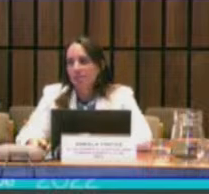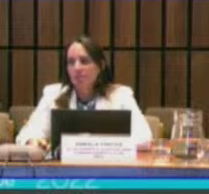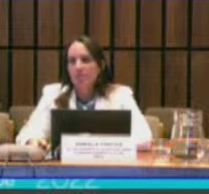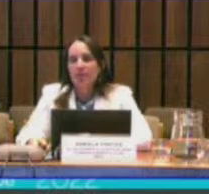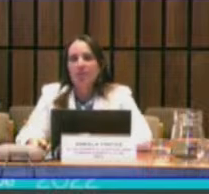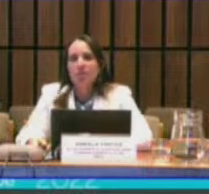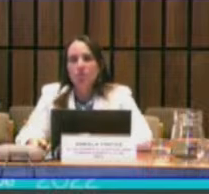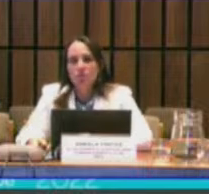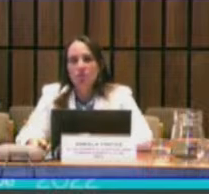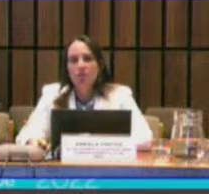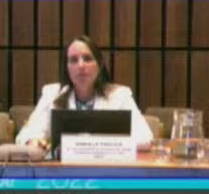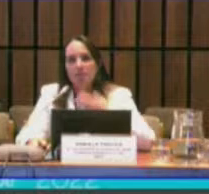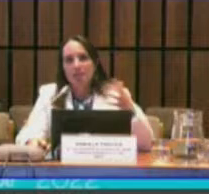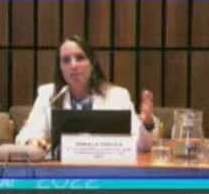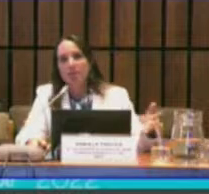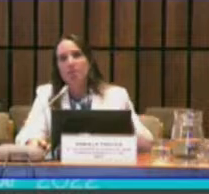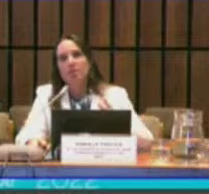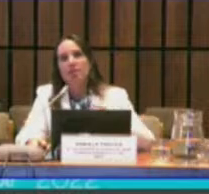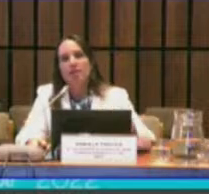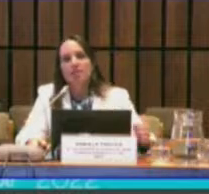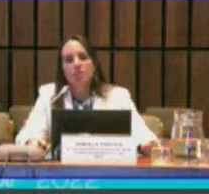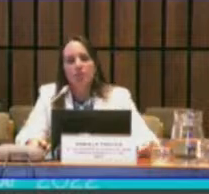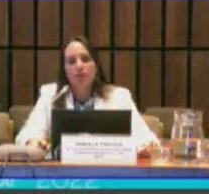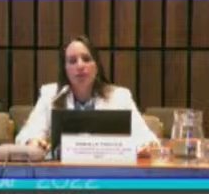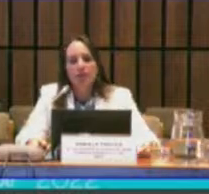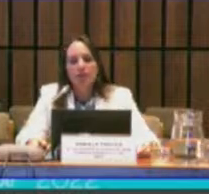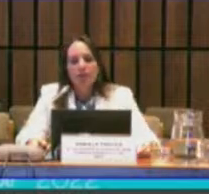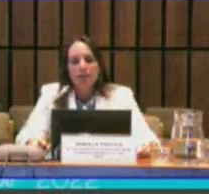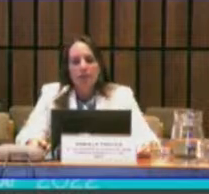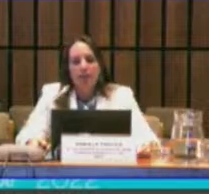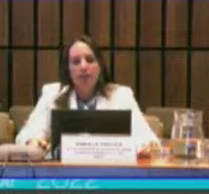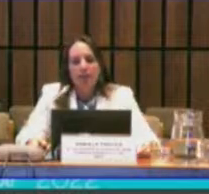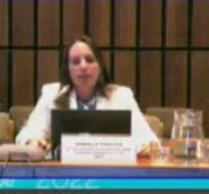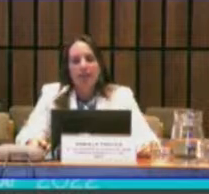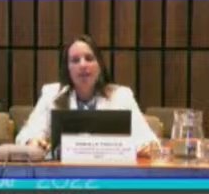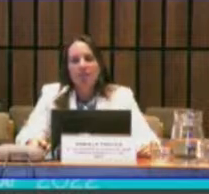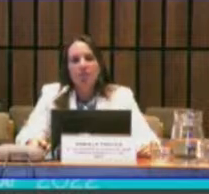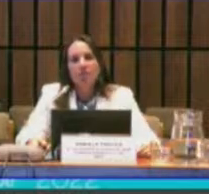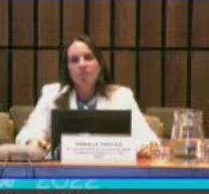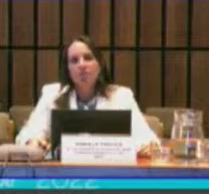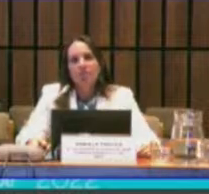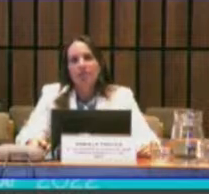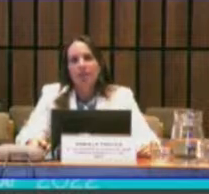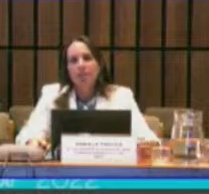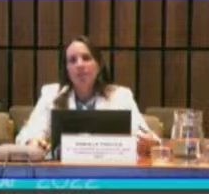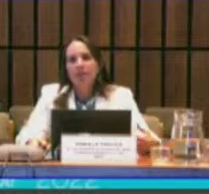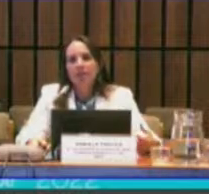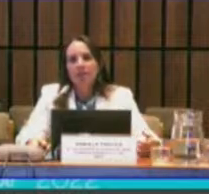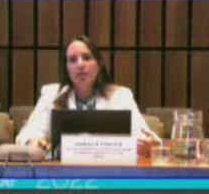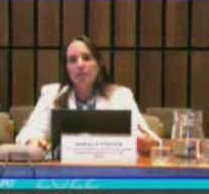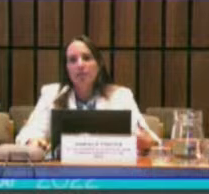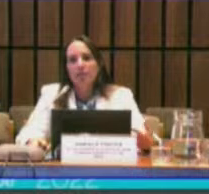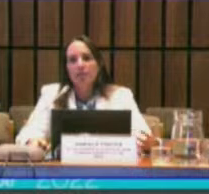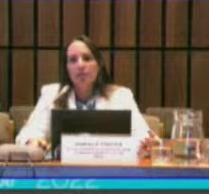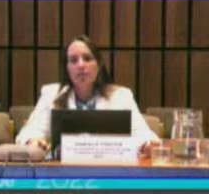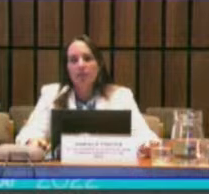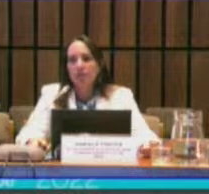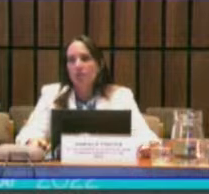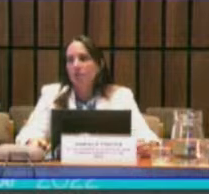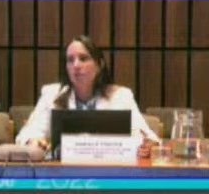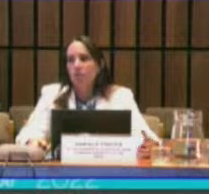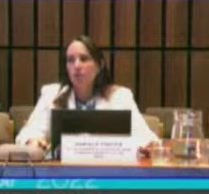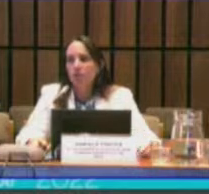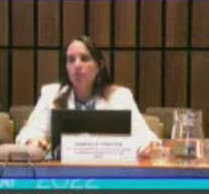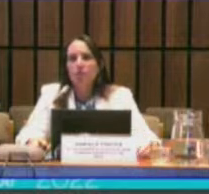Aside from the gaps in access and inclusion as of secondary, the region,